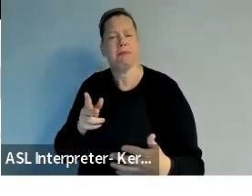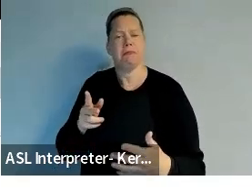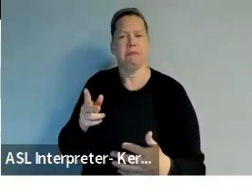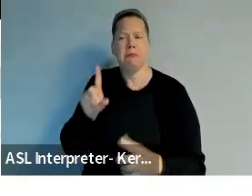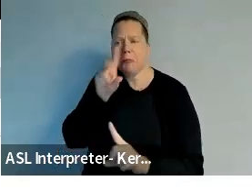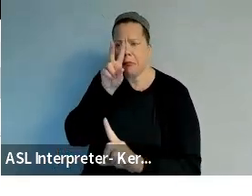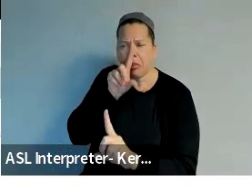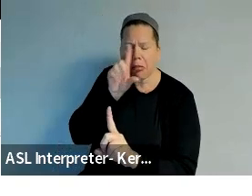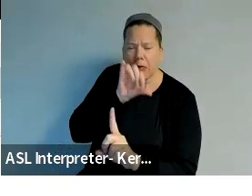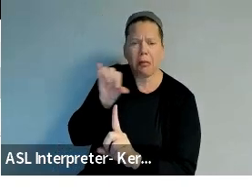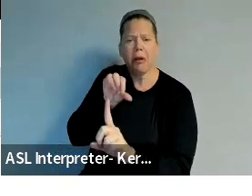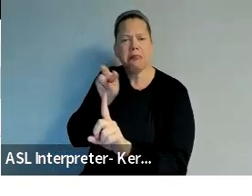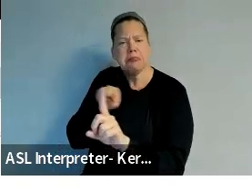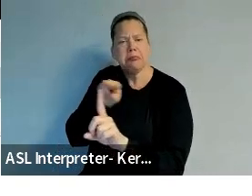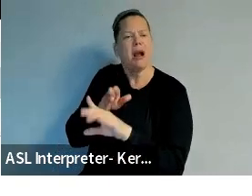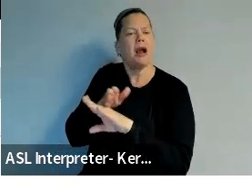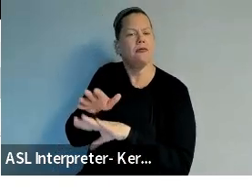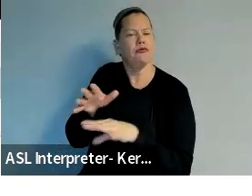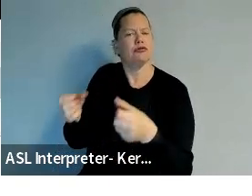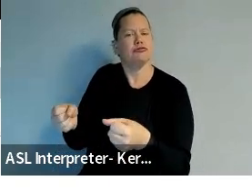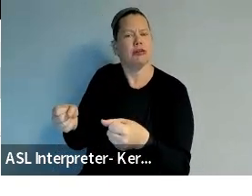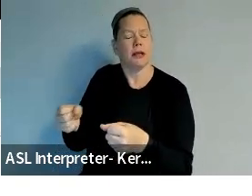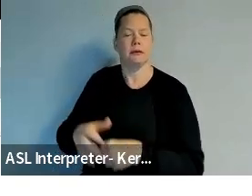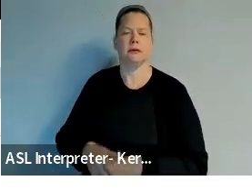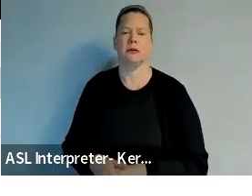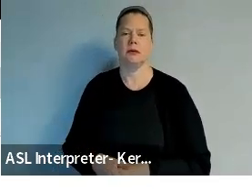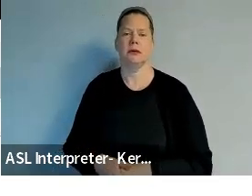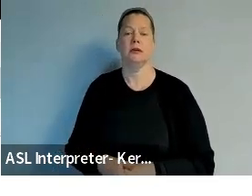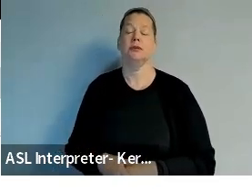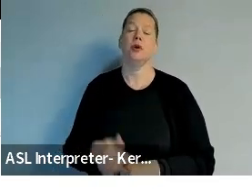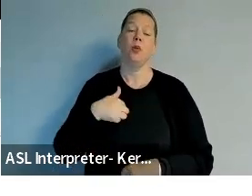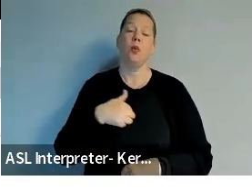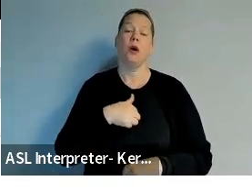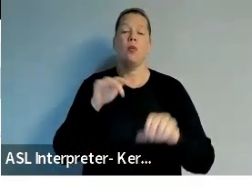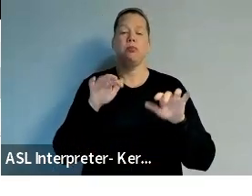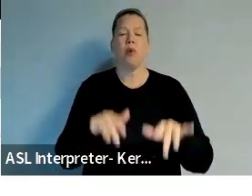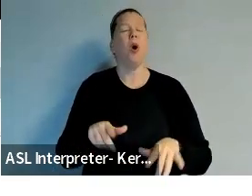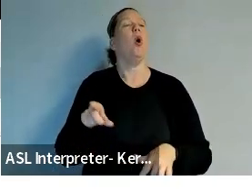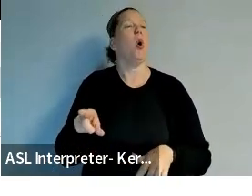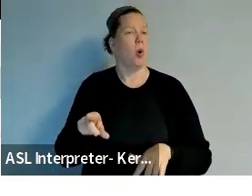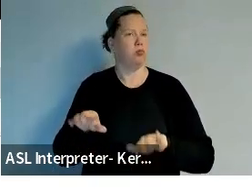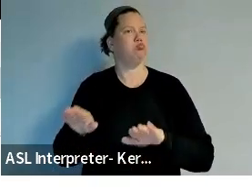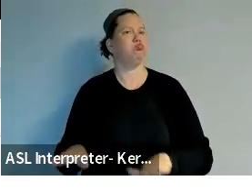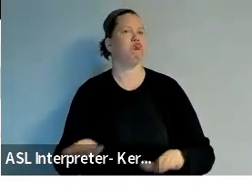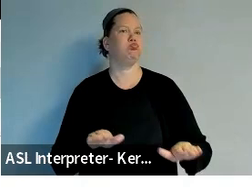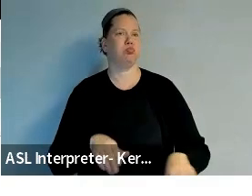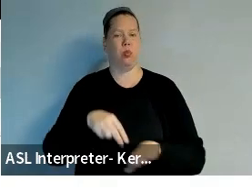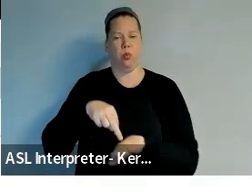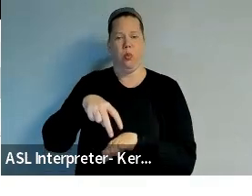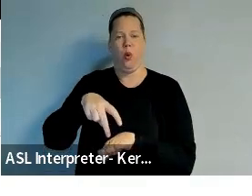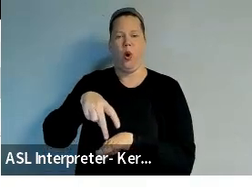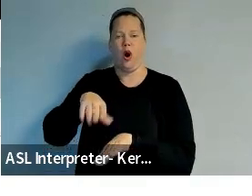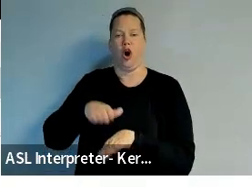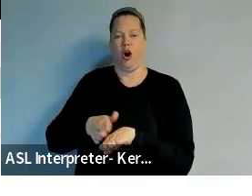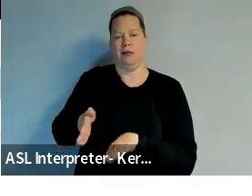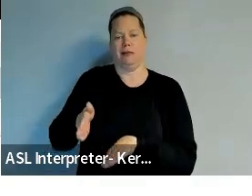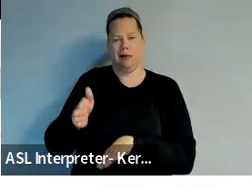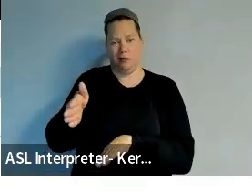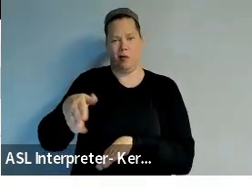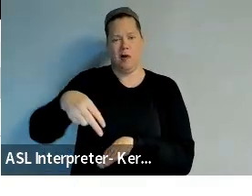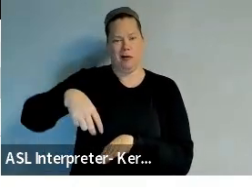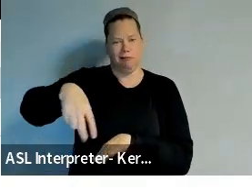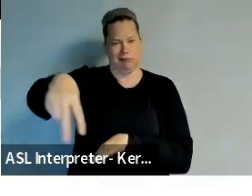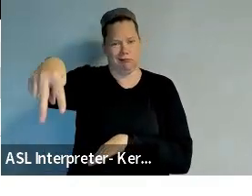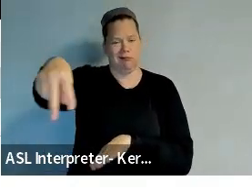We will input calmly continue to walk on the sidewalk, and then we will